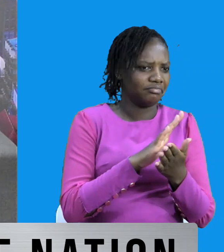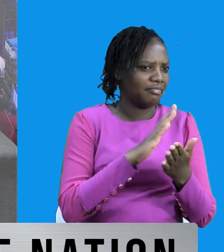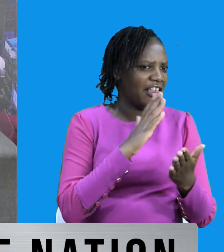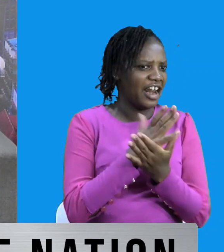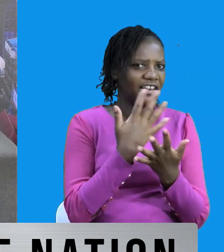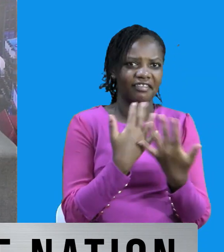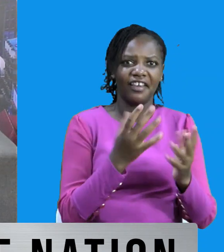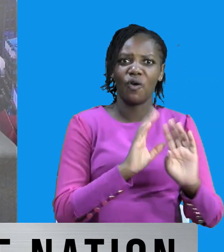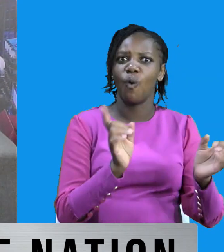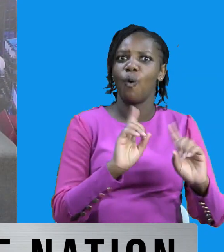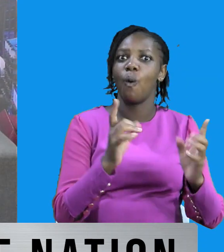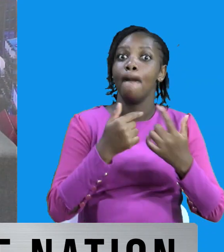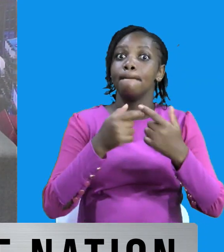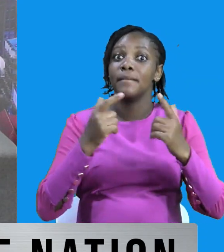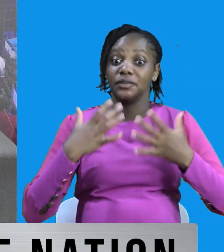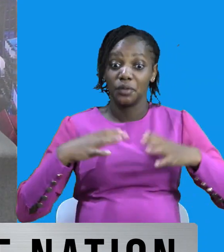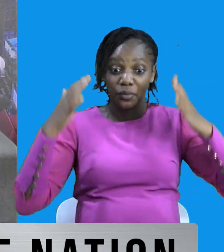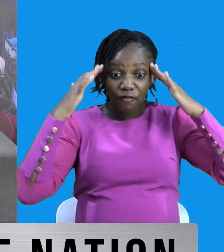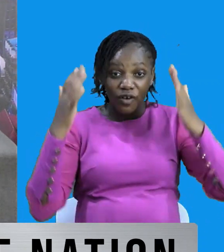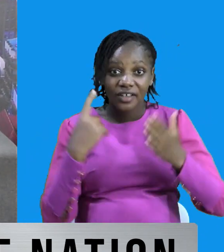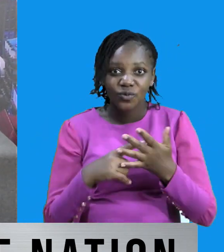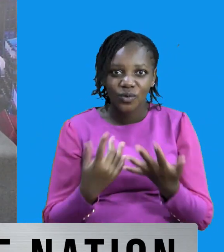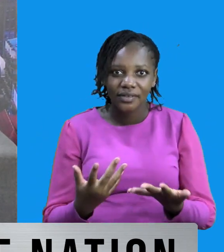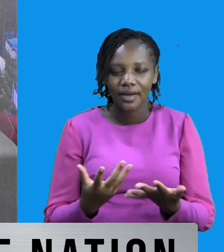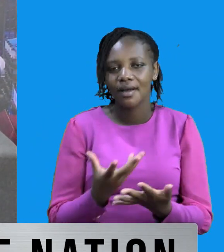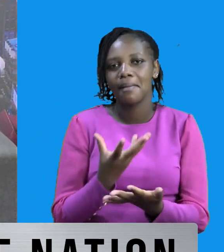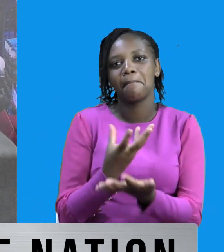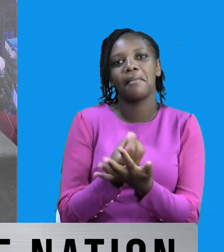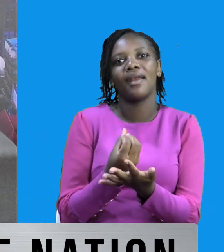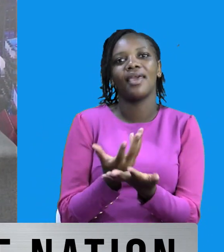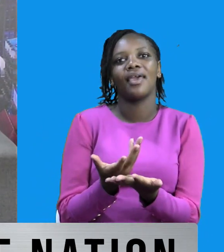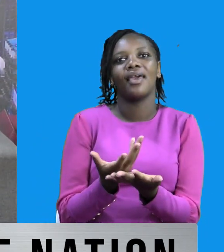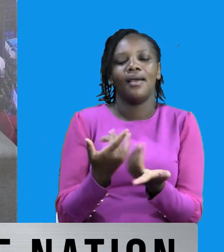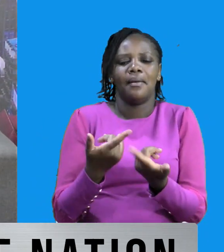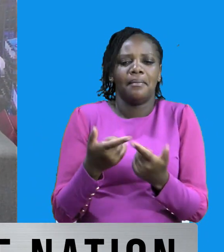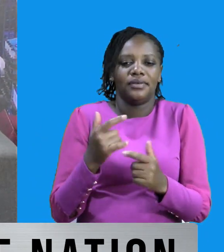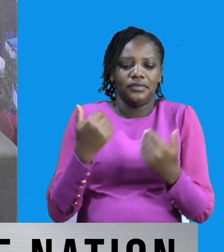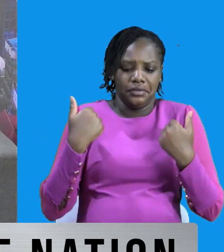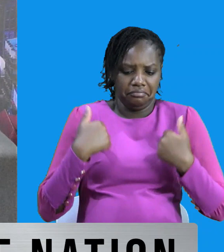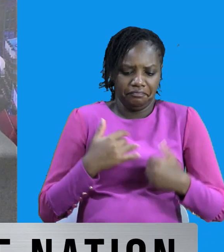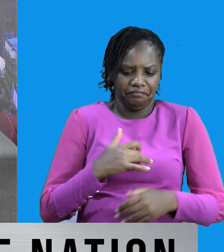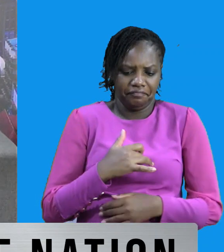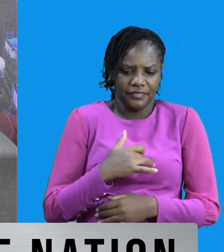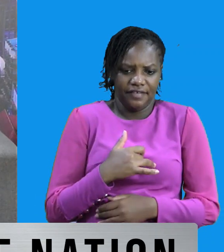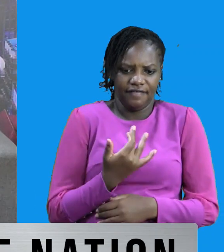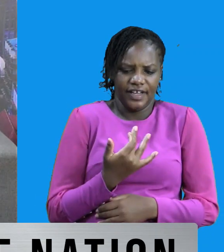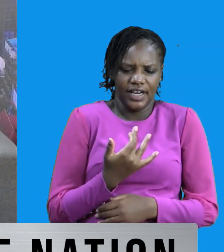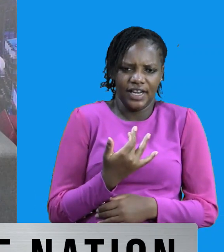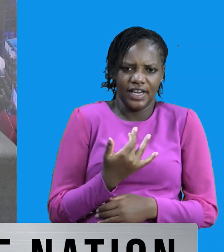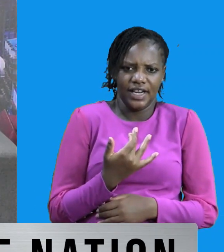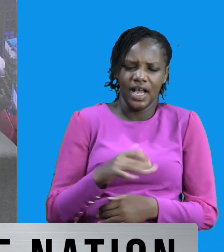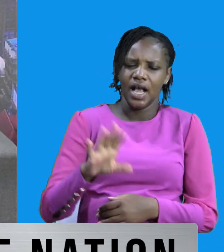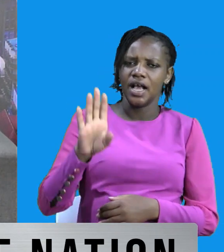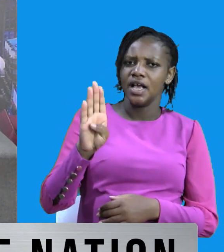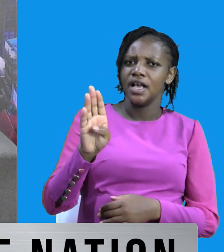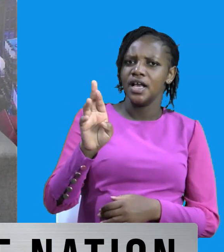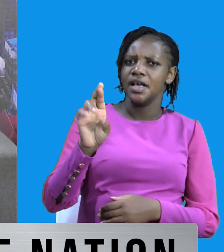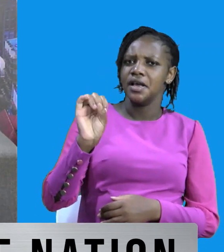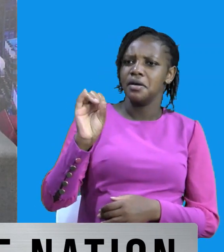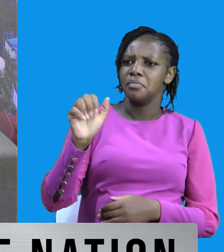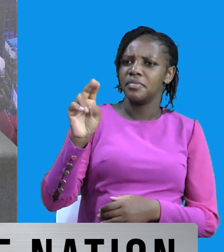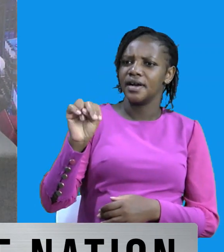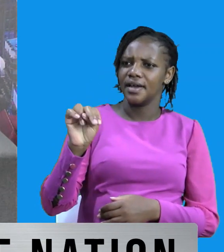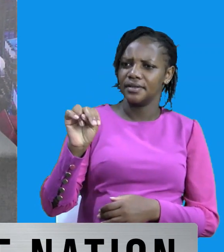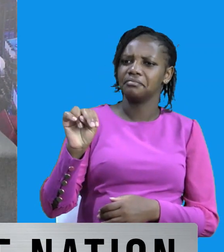or something like that. They look at the money, and that for me looks to me like Brian Mwenda is something that is telling